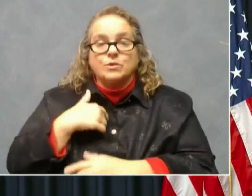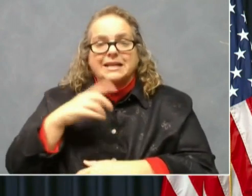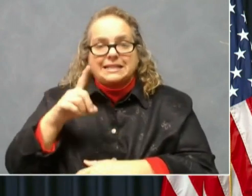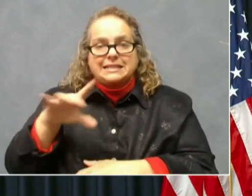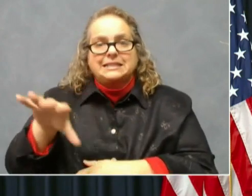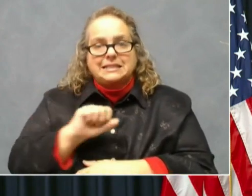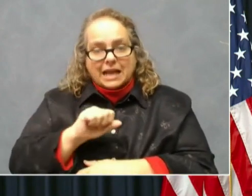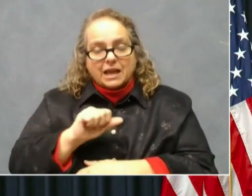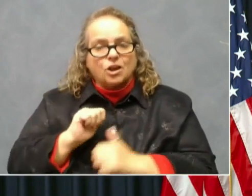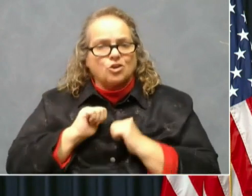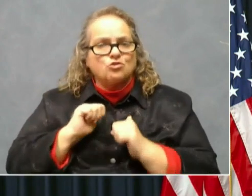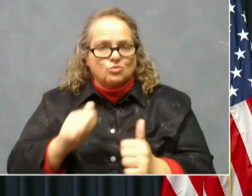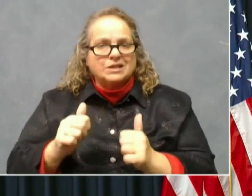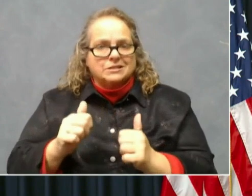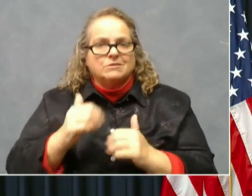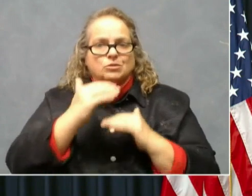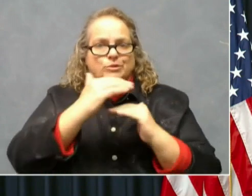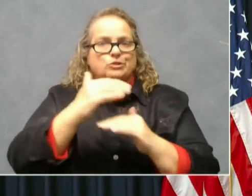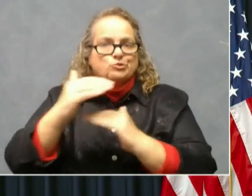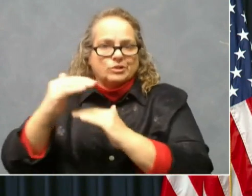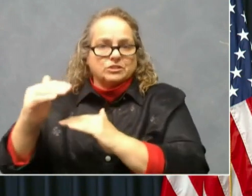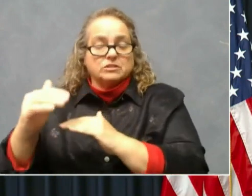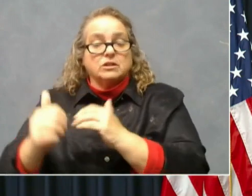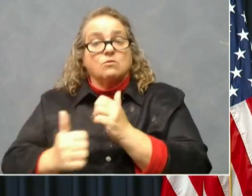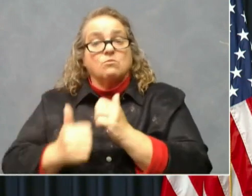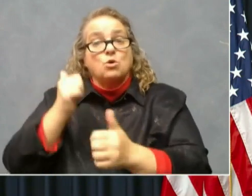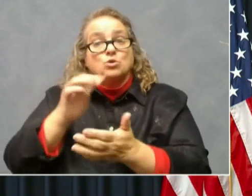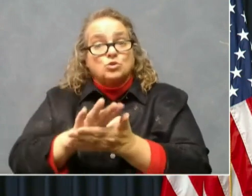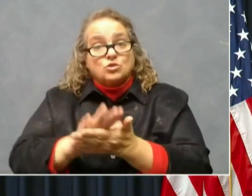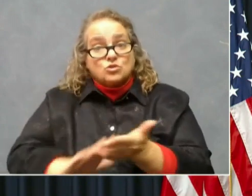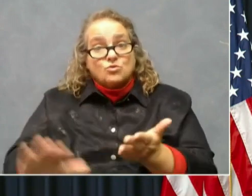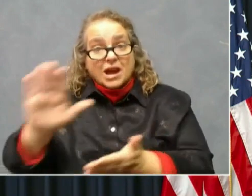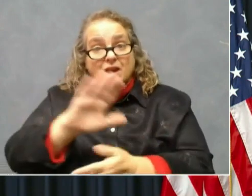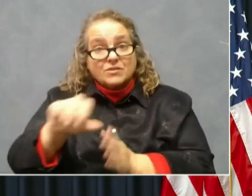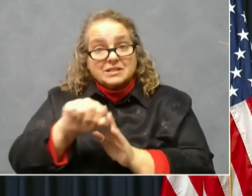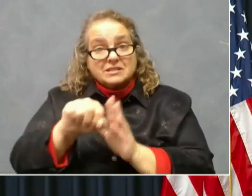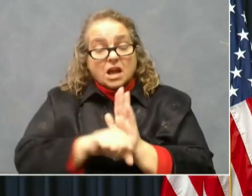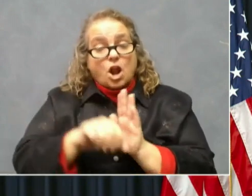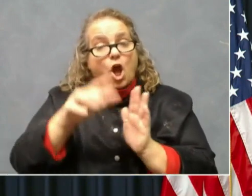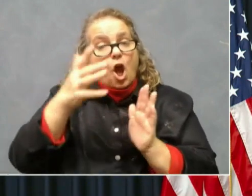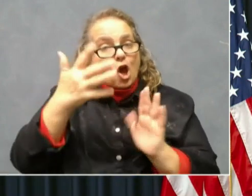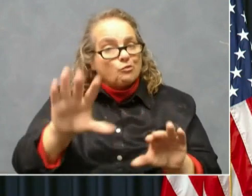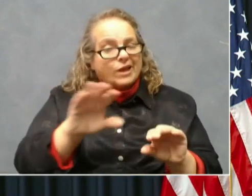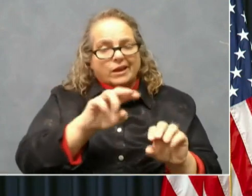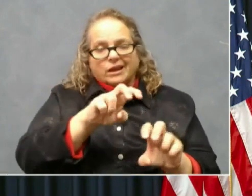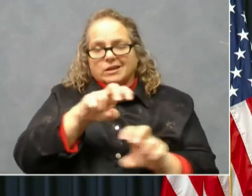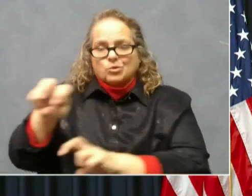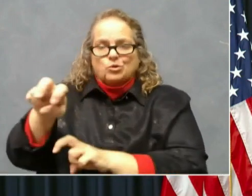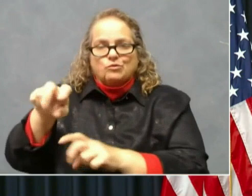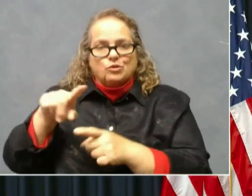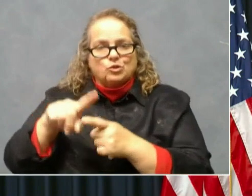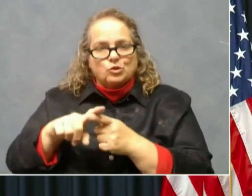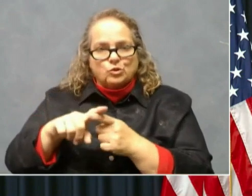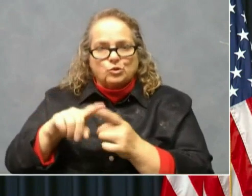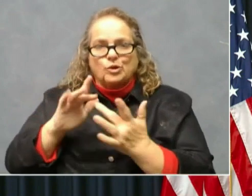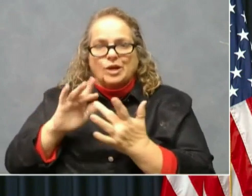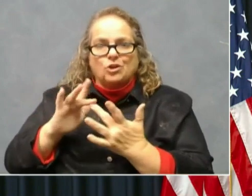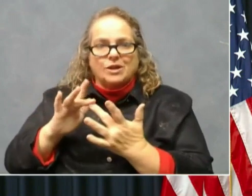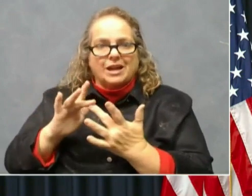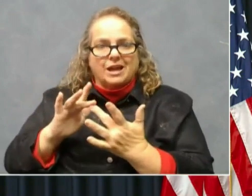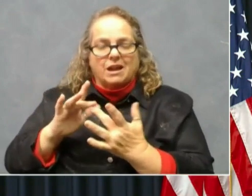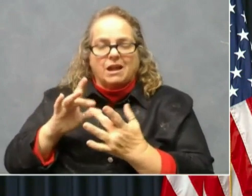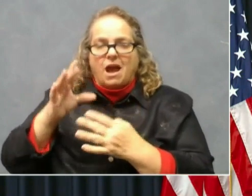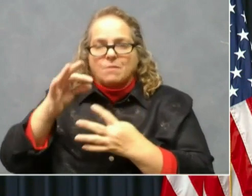measures. While most schools around the state had already moved to virtual options, we believed it reached a point where